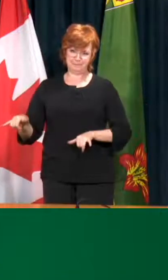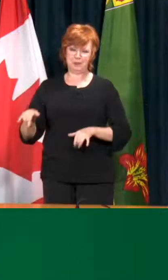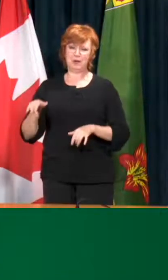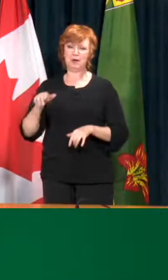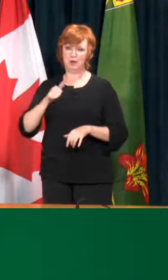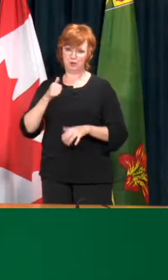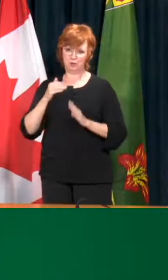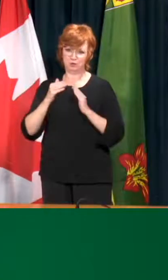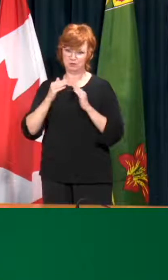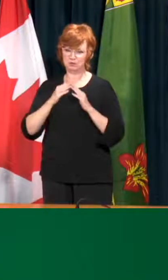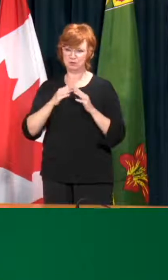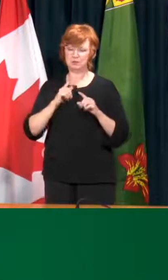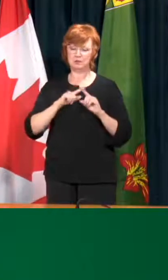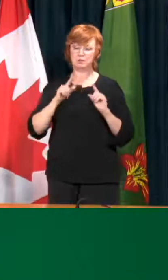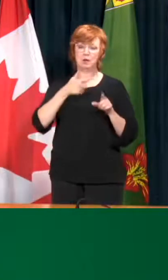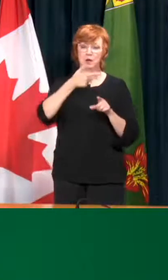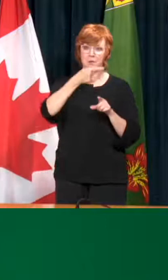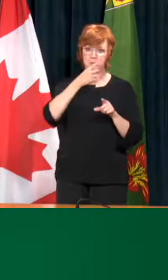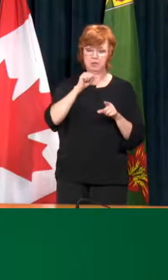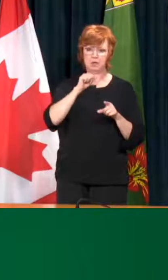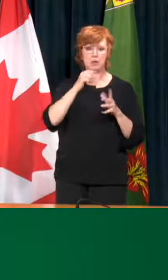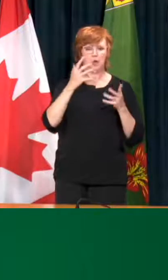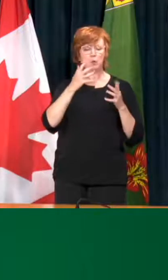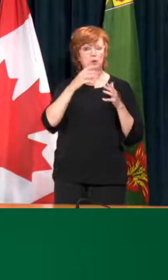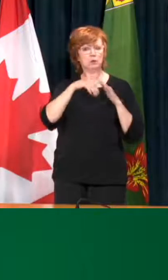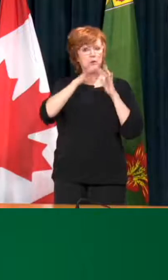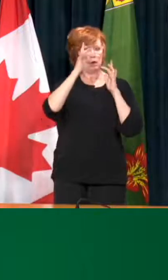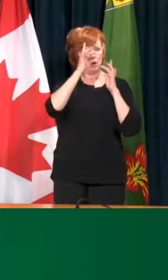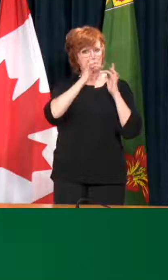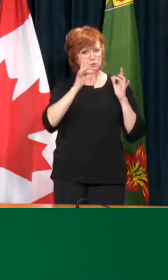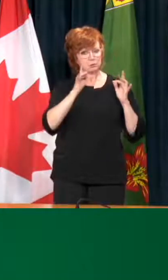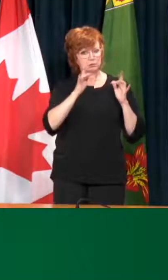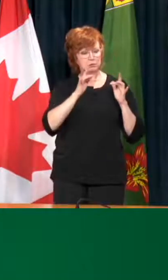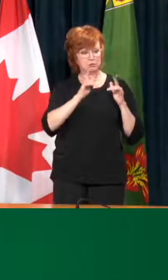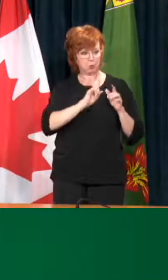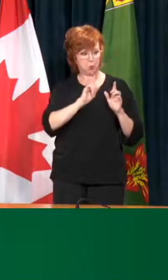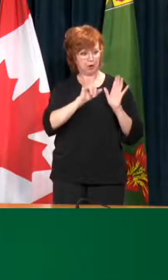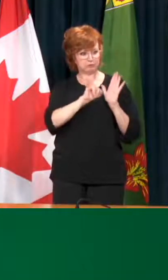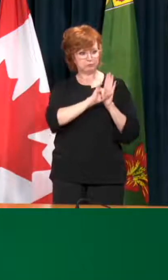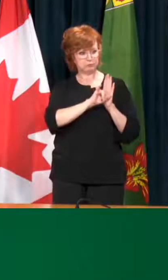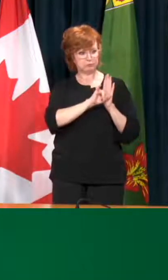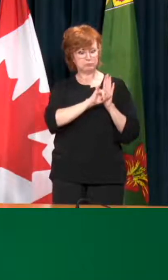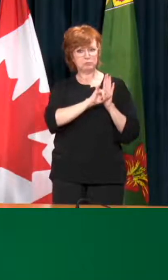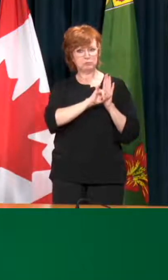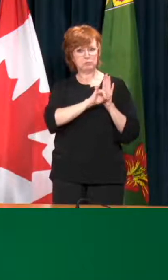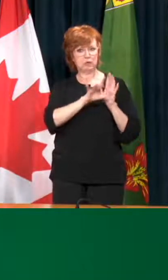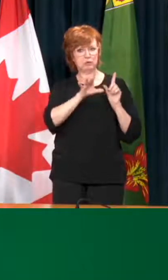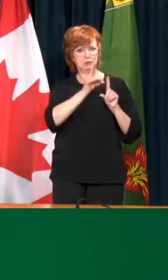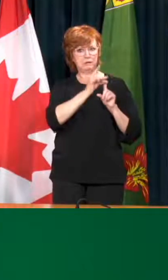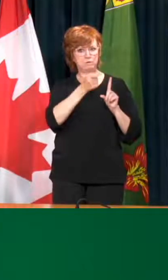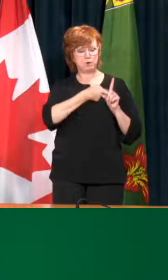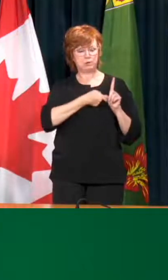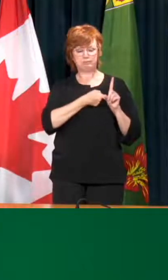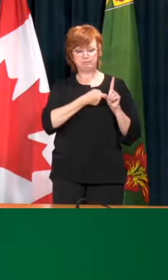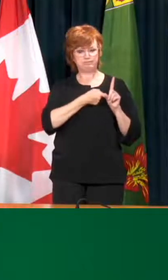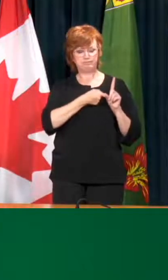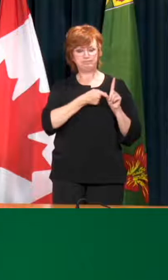we had hospitalizations with no known links to any exposure settings, we are